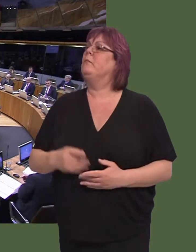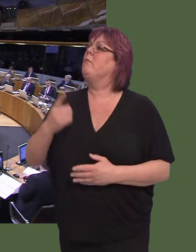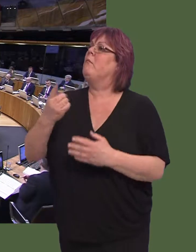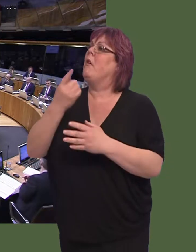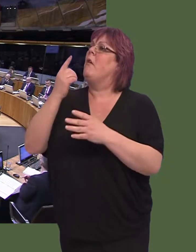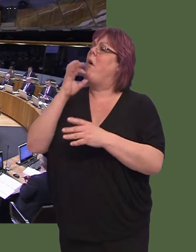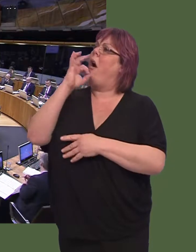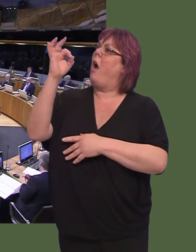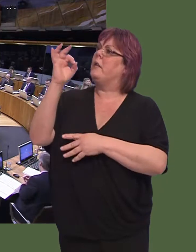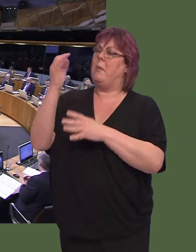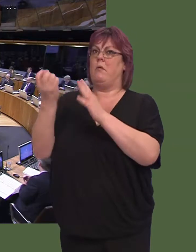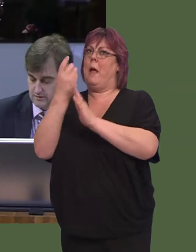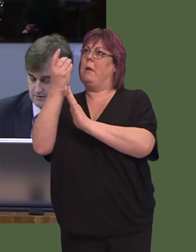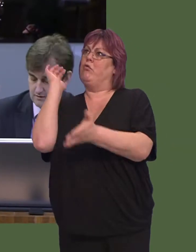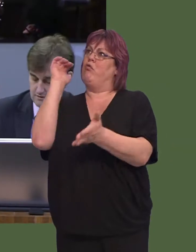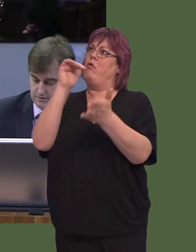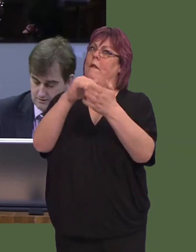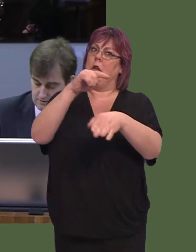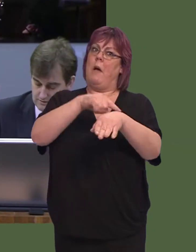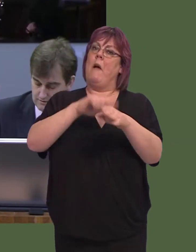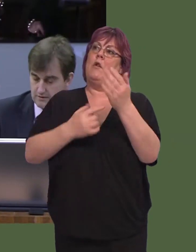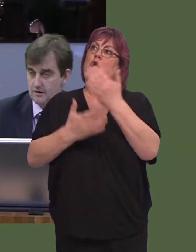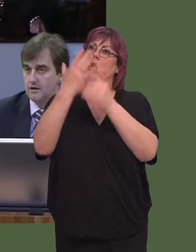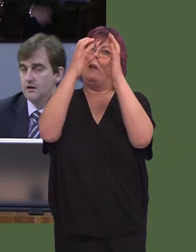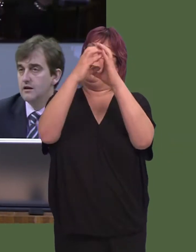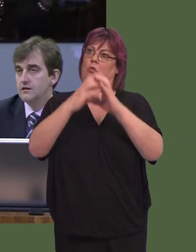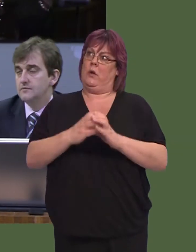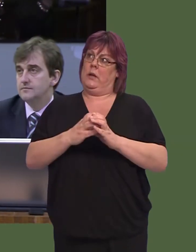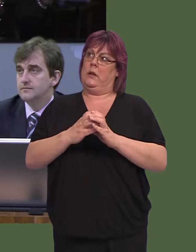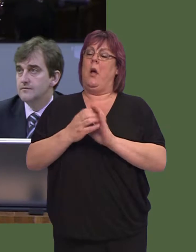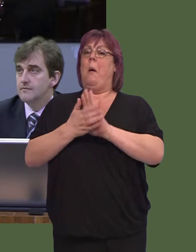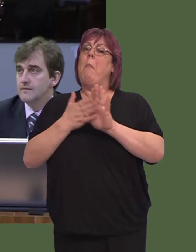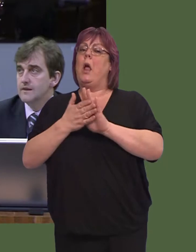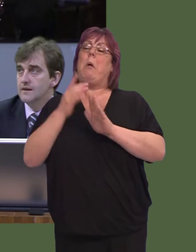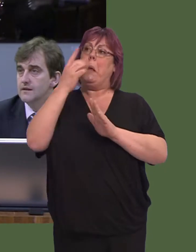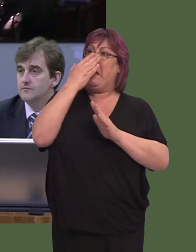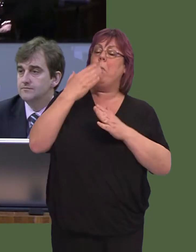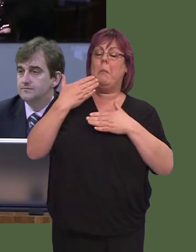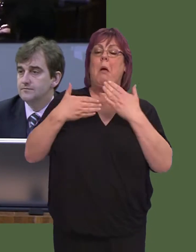ambulance response times, with the new categories, the government does seem to have made progress. But we do know over the